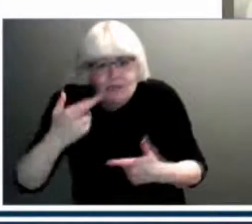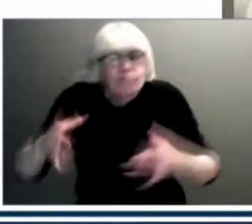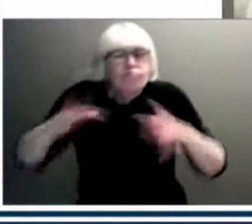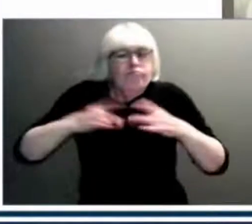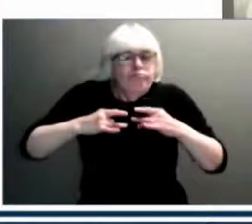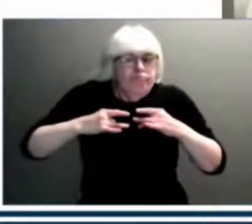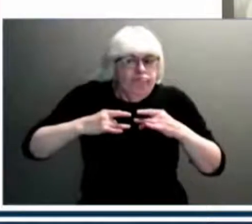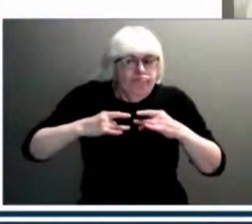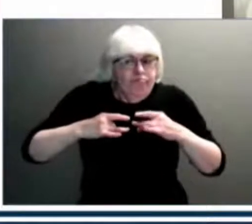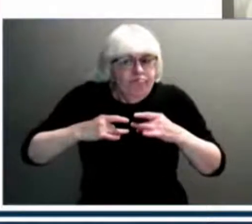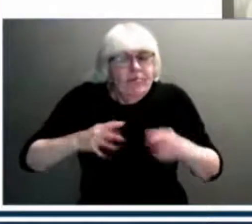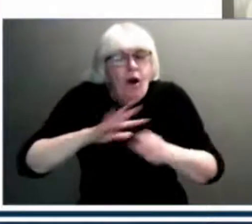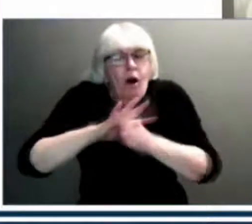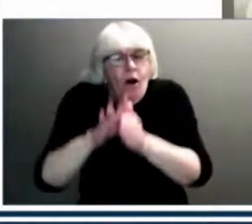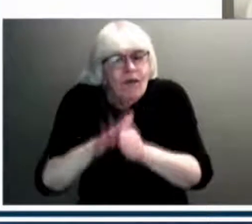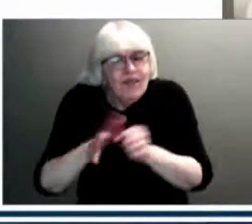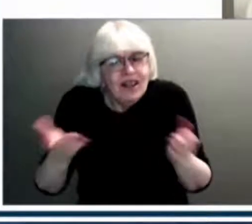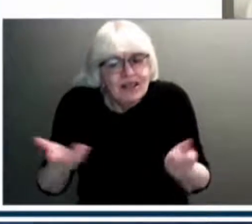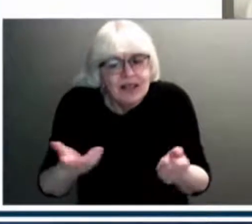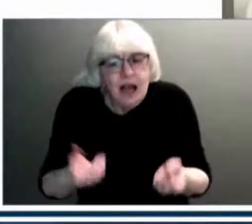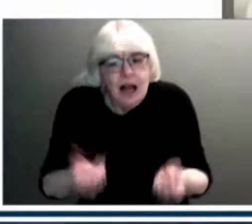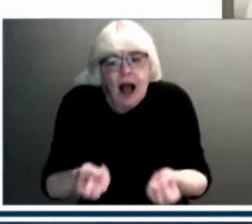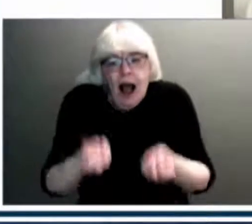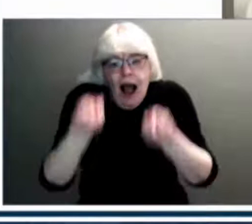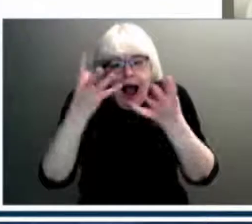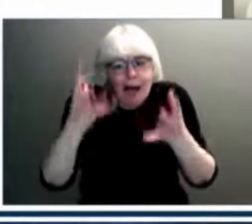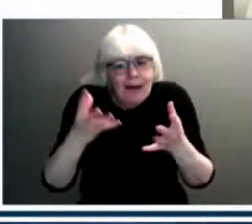tell us why you're not detailing it to that